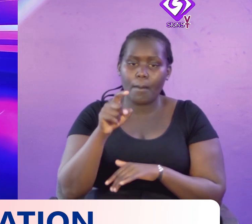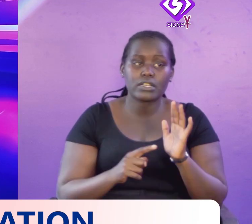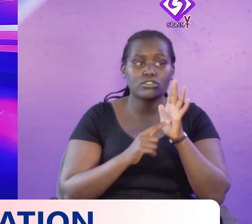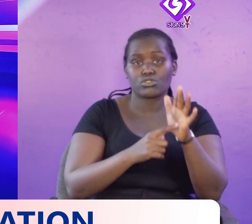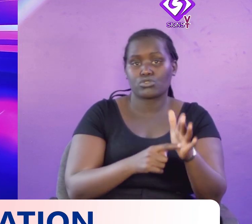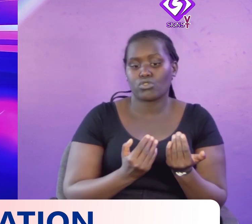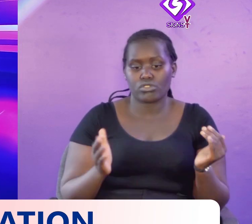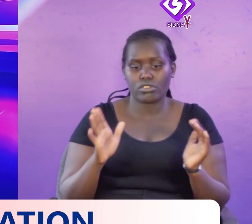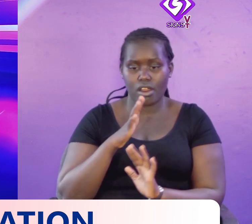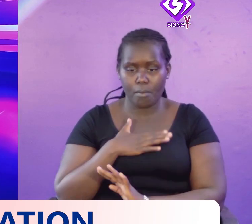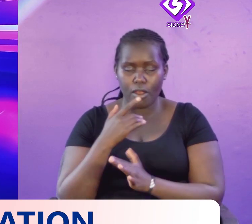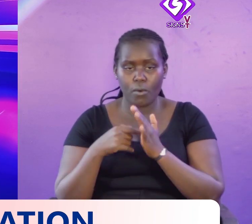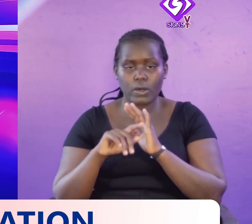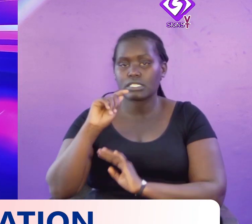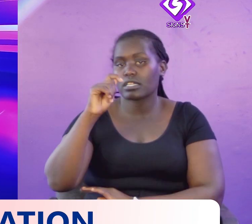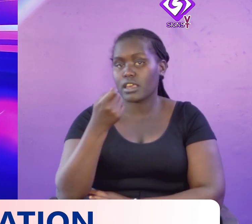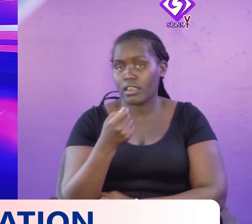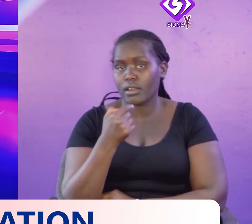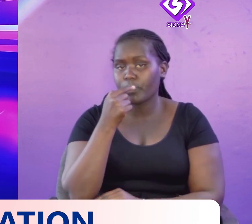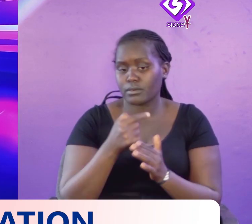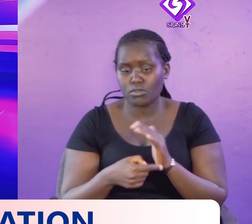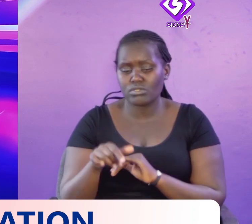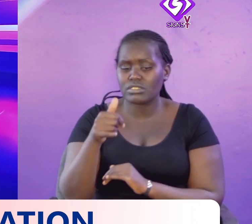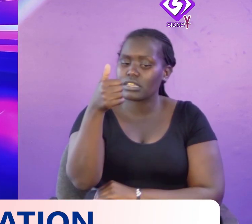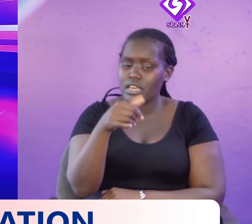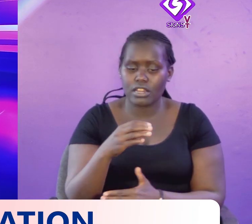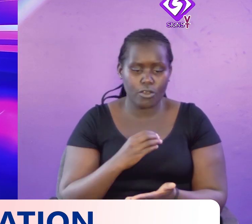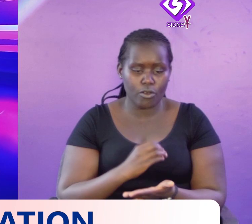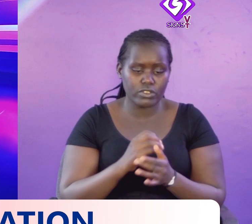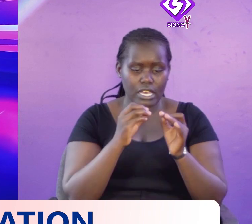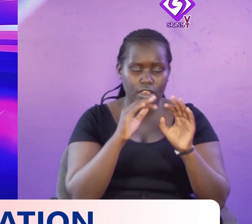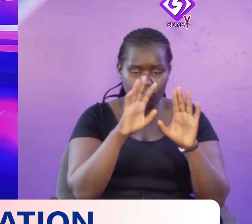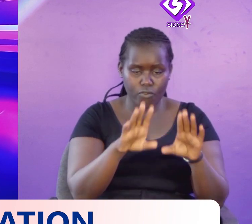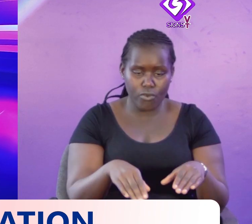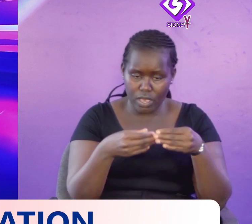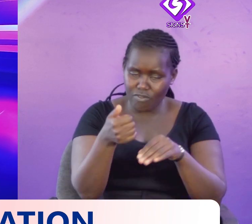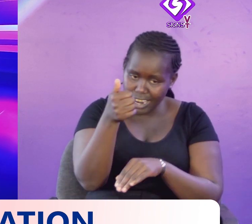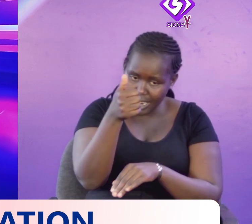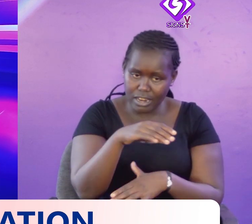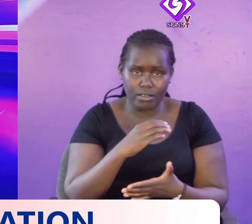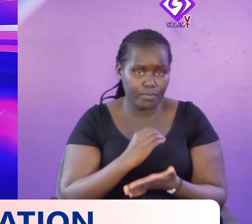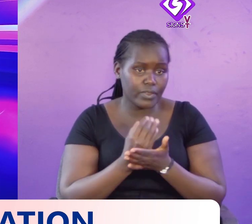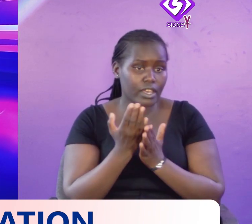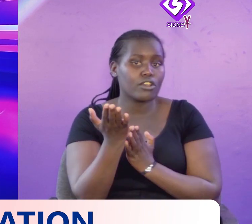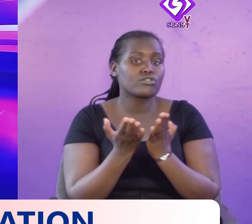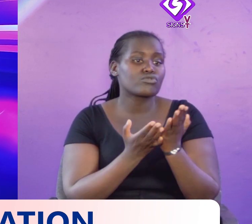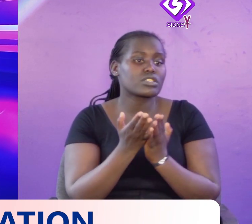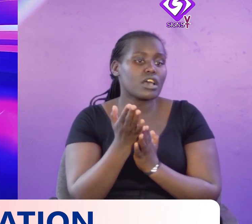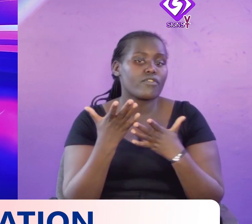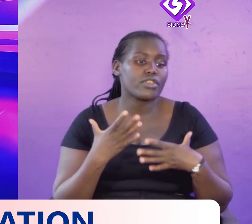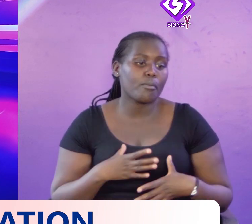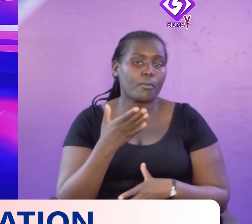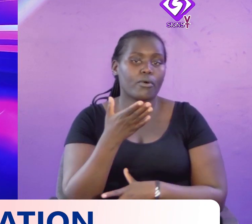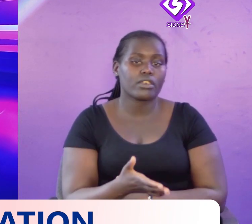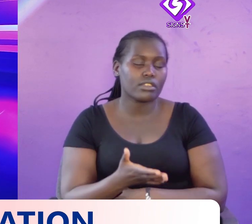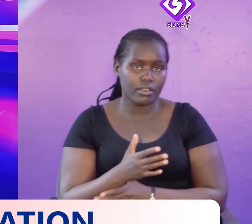in Kenya. Okay. So what I'm saying is that any office, if you're given any office to serve the citizen there, you're just